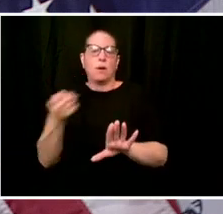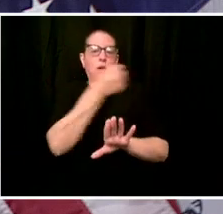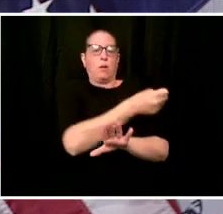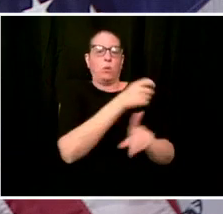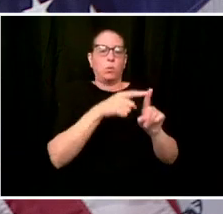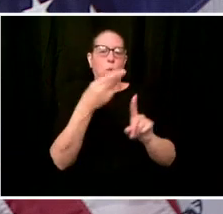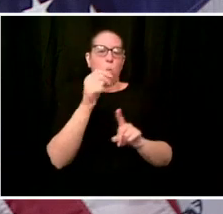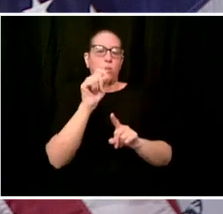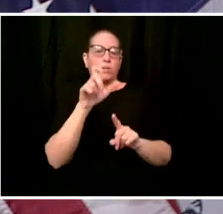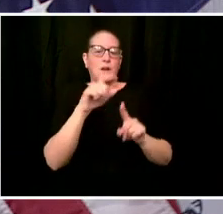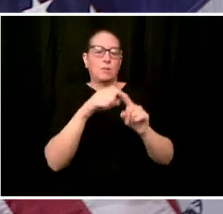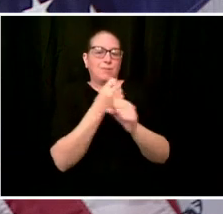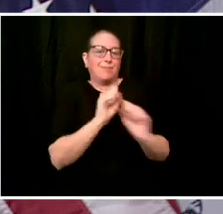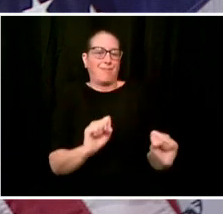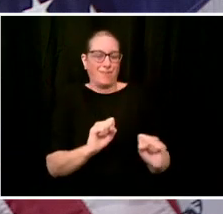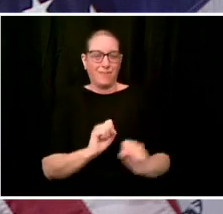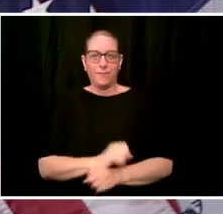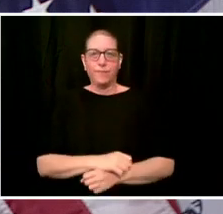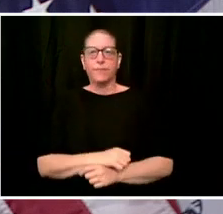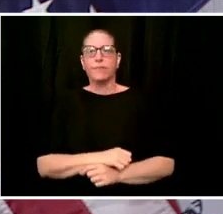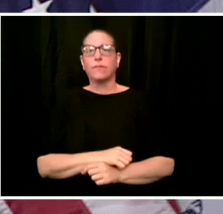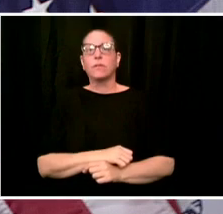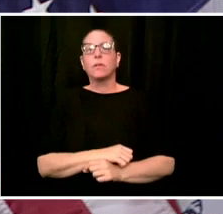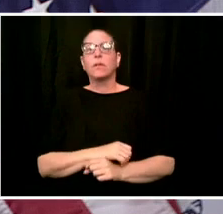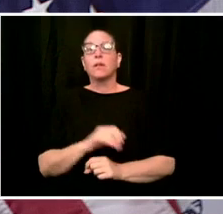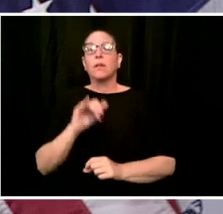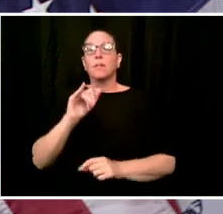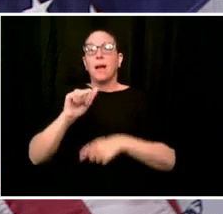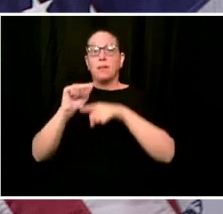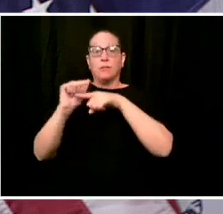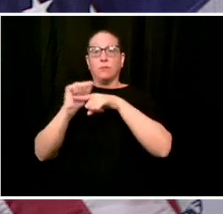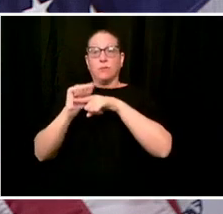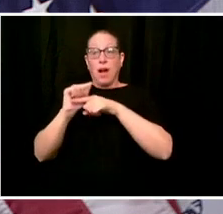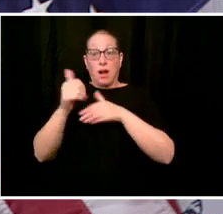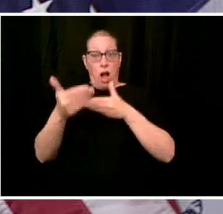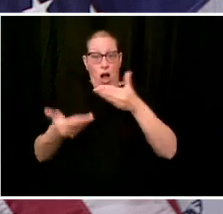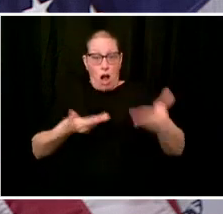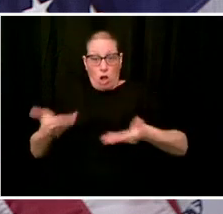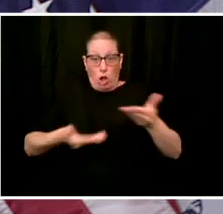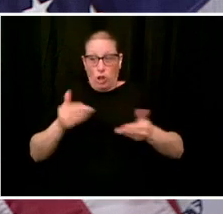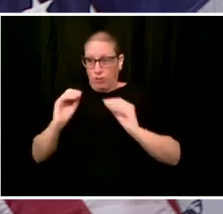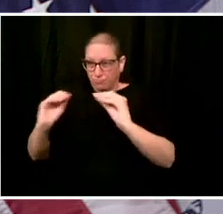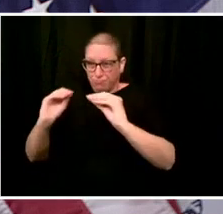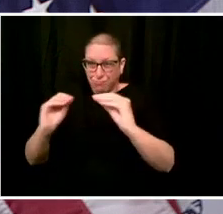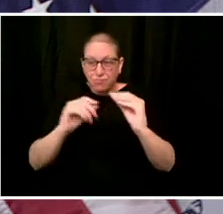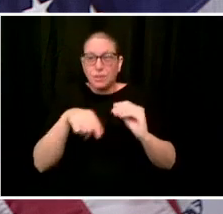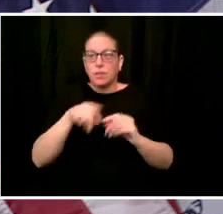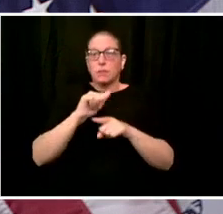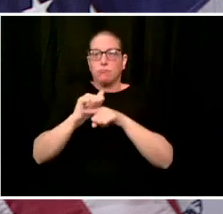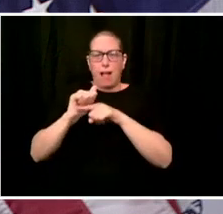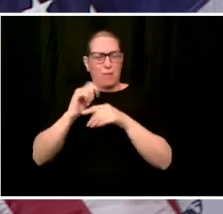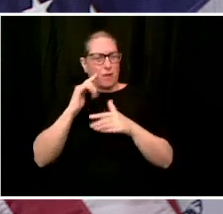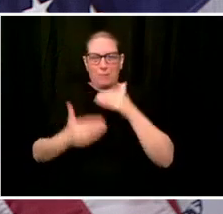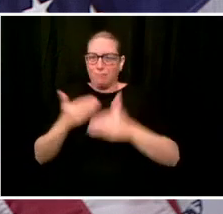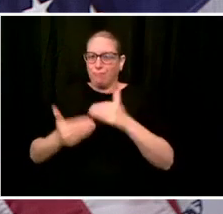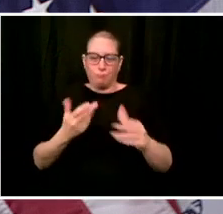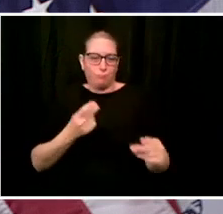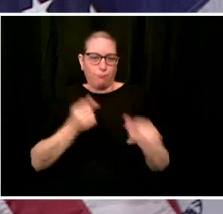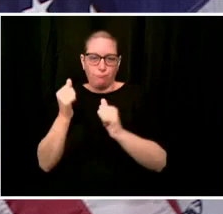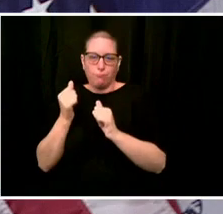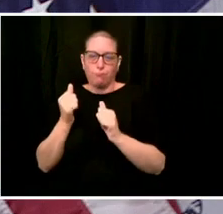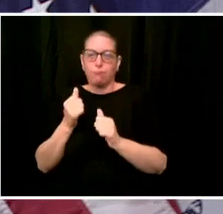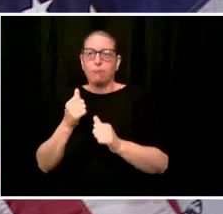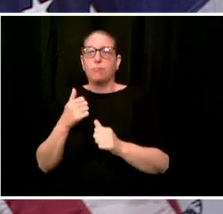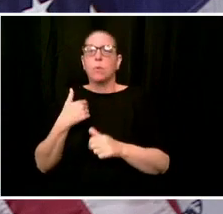training, hiring, et cetera, has been moving rapidly, working with Johns Hopkins, and Ted can explain, but it's